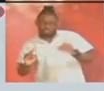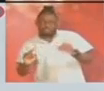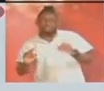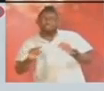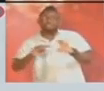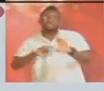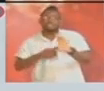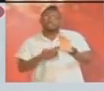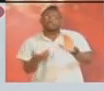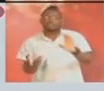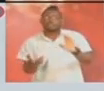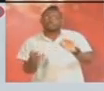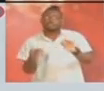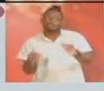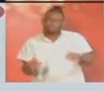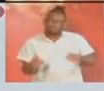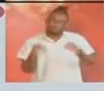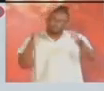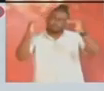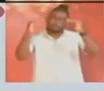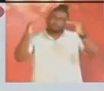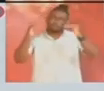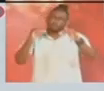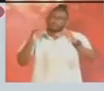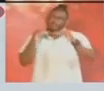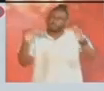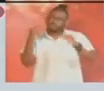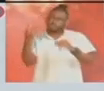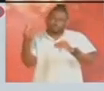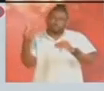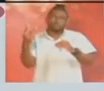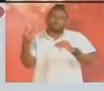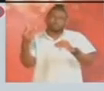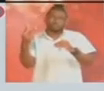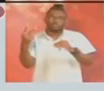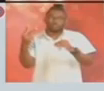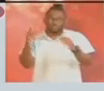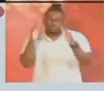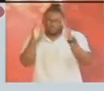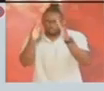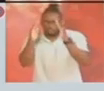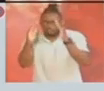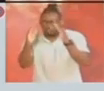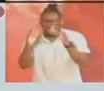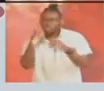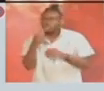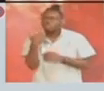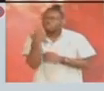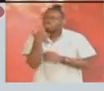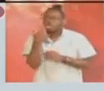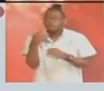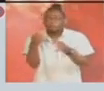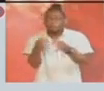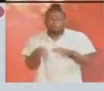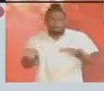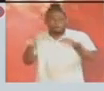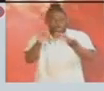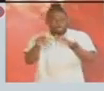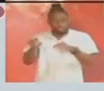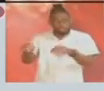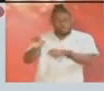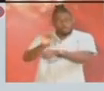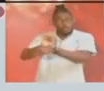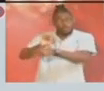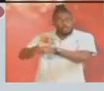phase 2 of our vaccination program, where we start to vaccinate essential workers. This